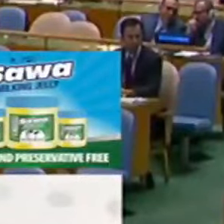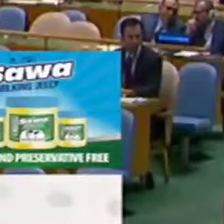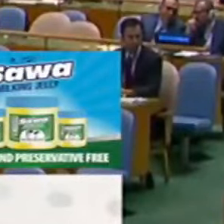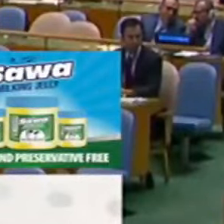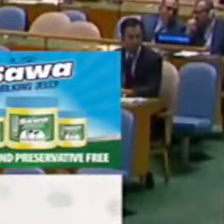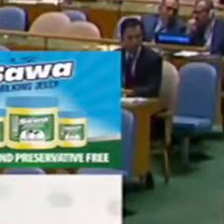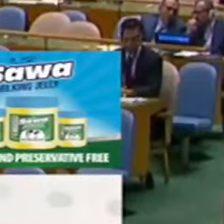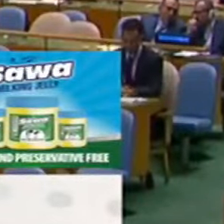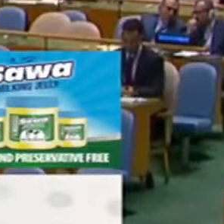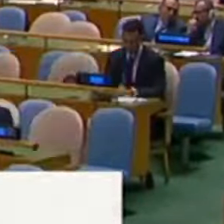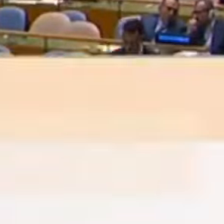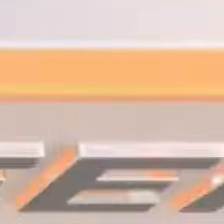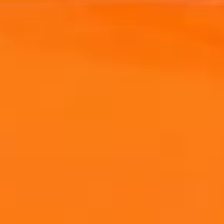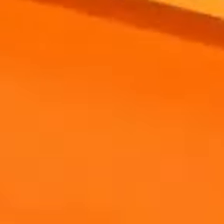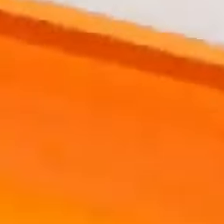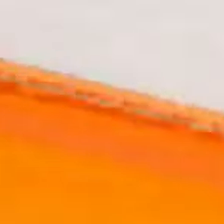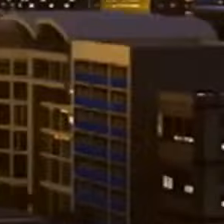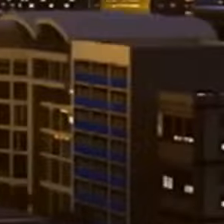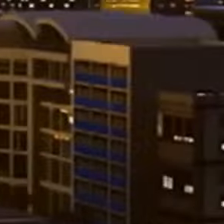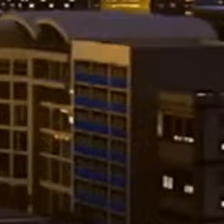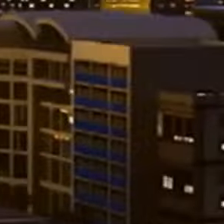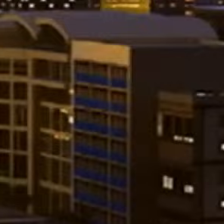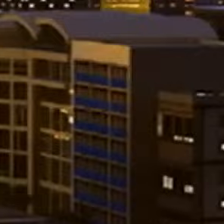more after the break.